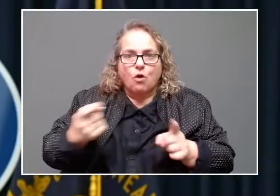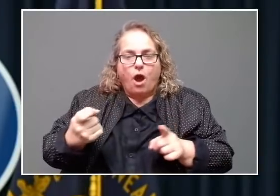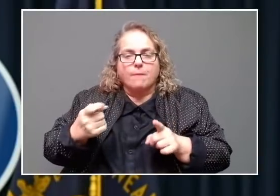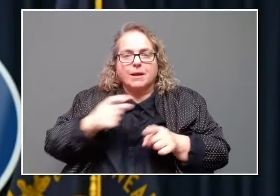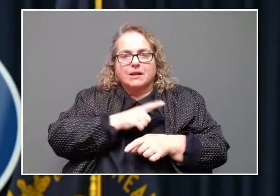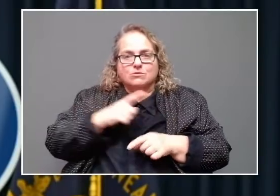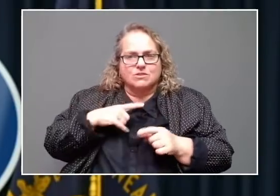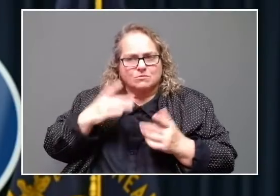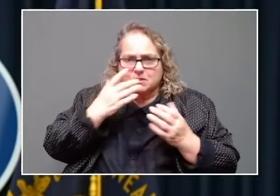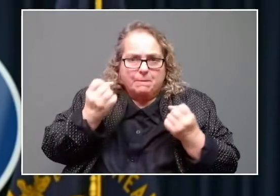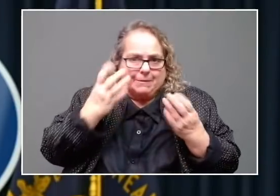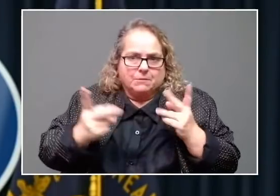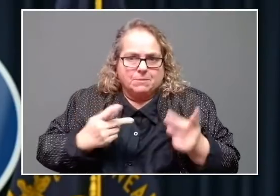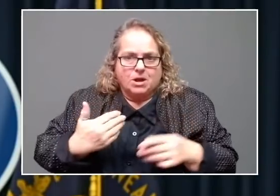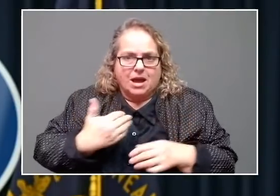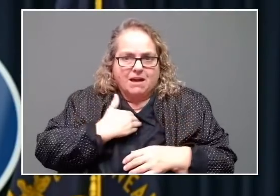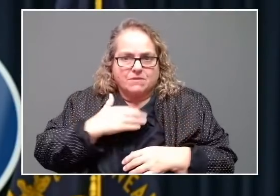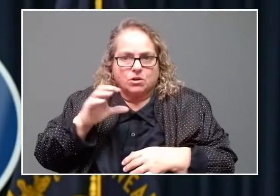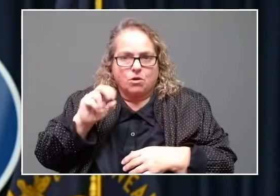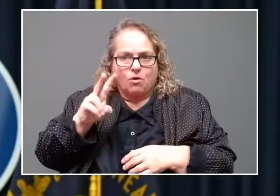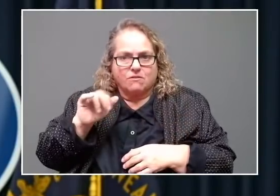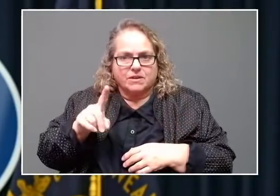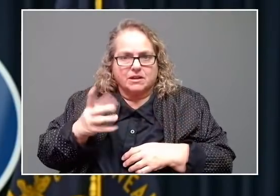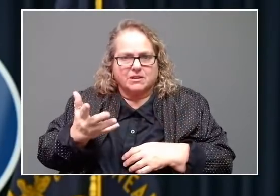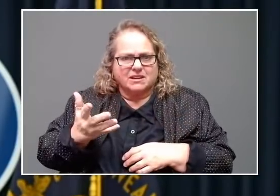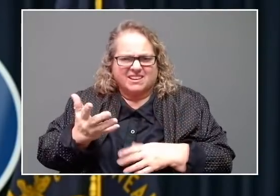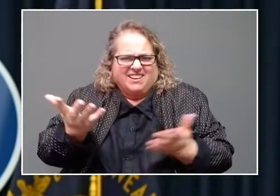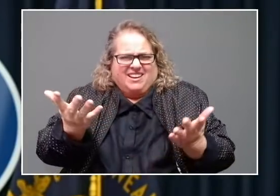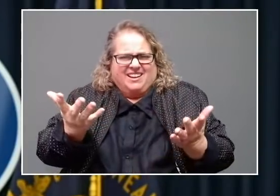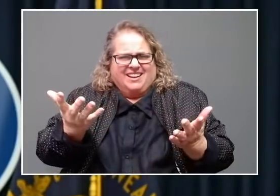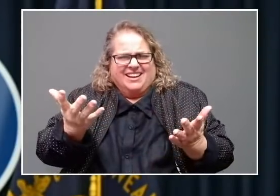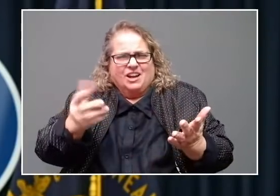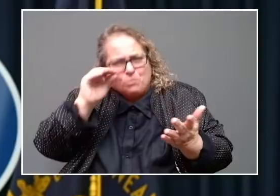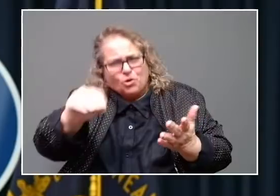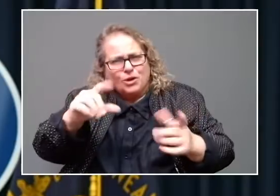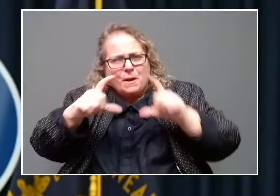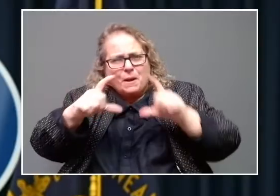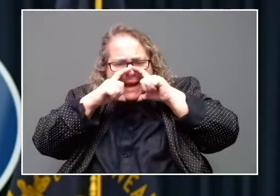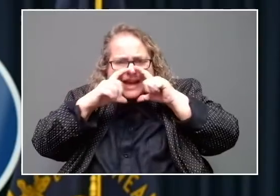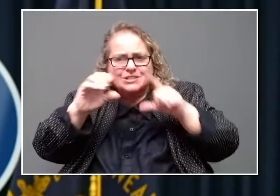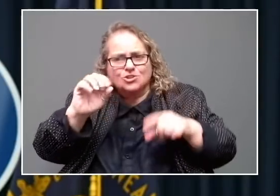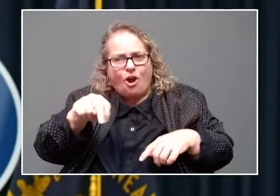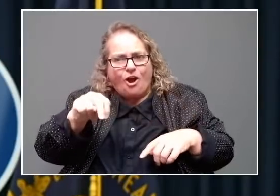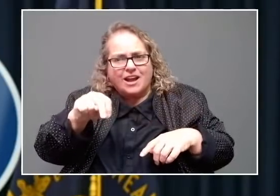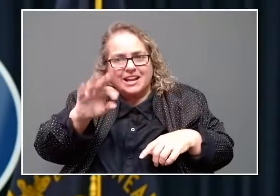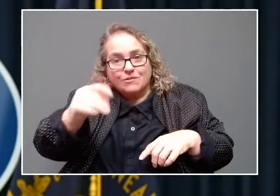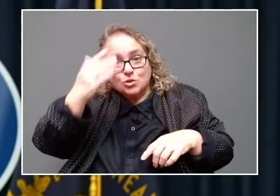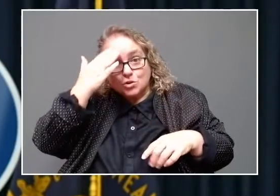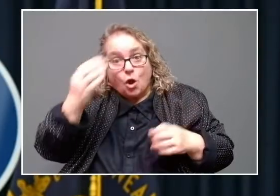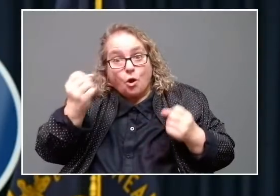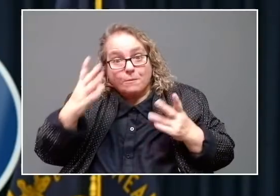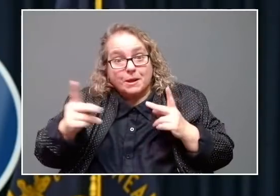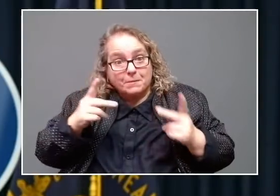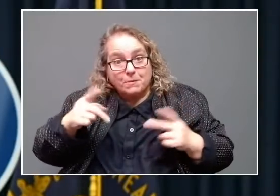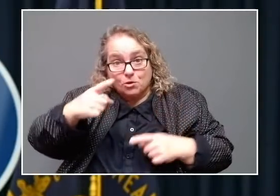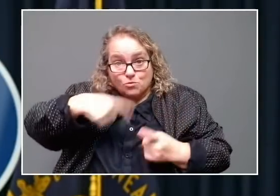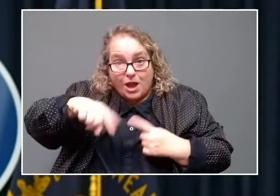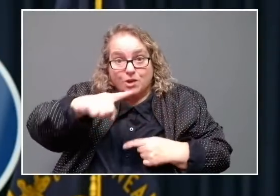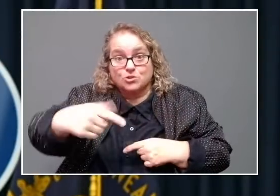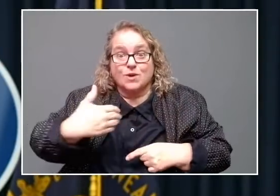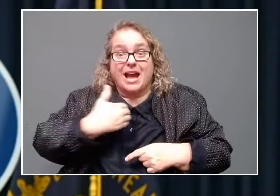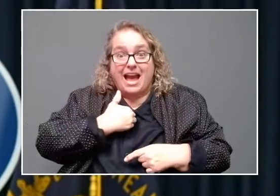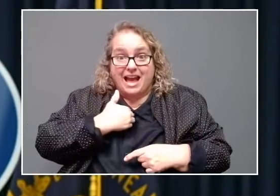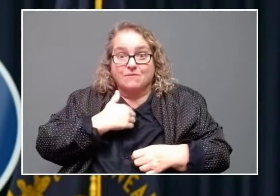people had COVID. I mean, dear Lord, put on a mask if you know a bunch of people around you have COVID. It's